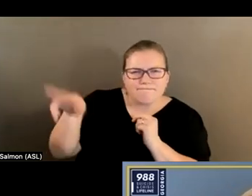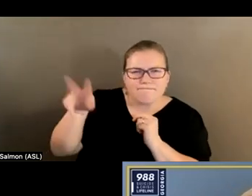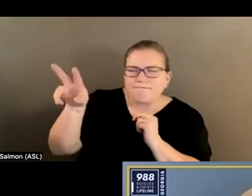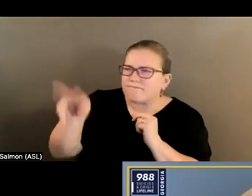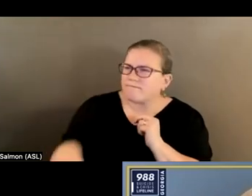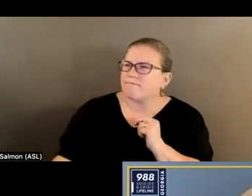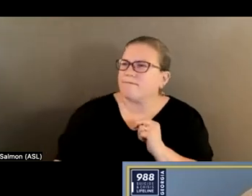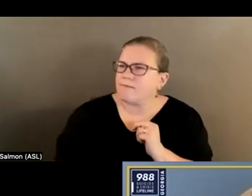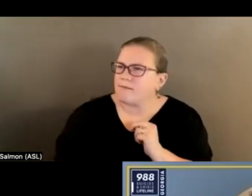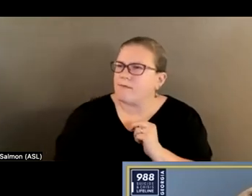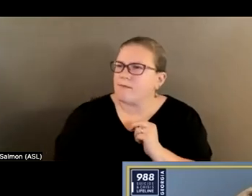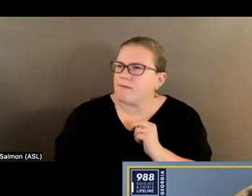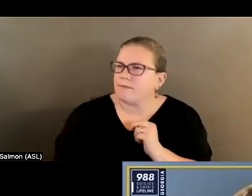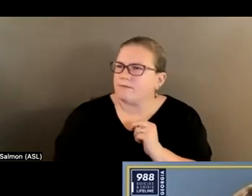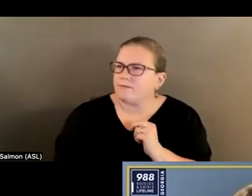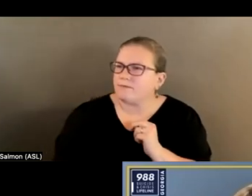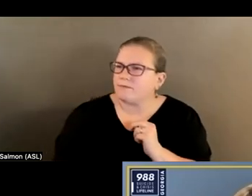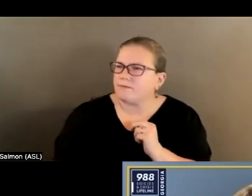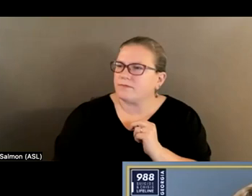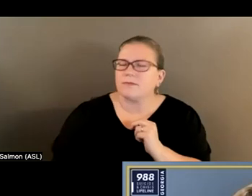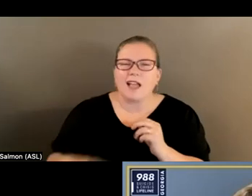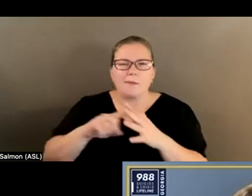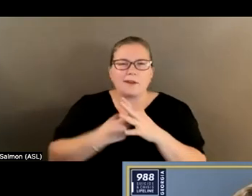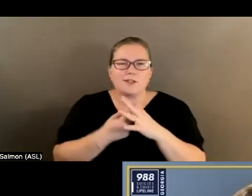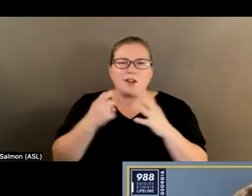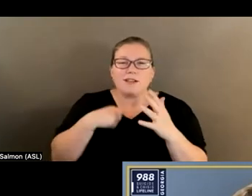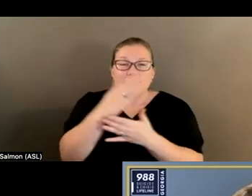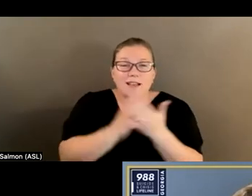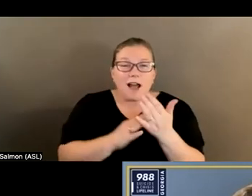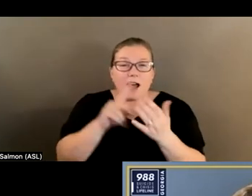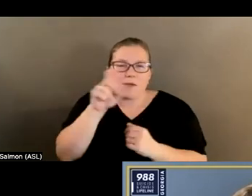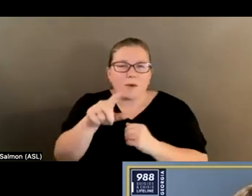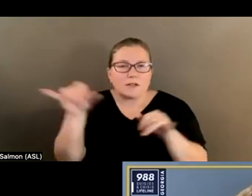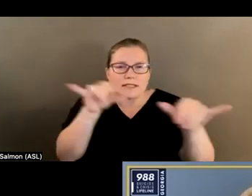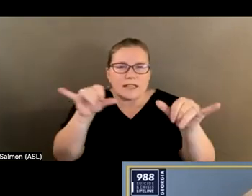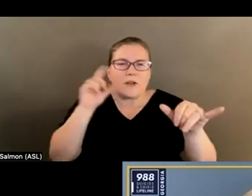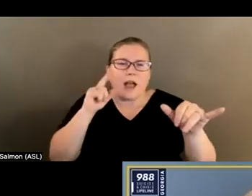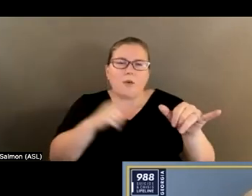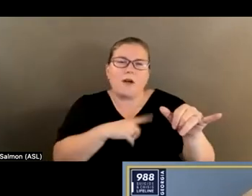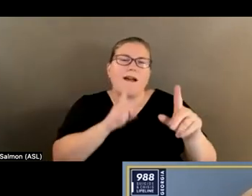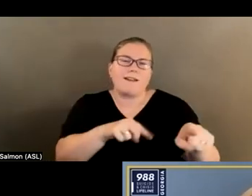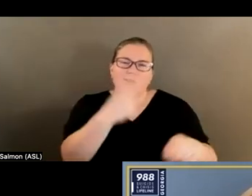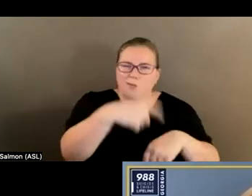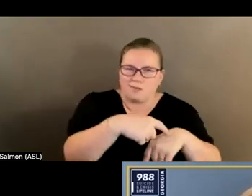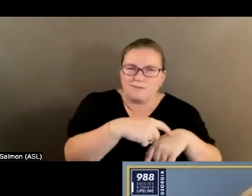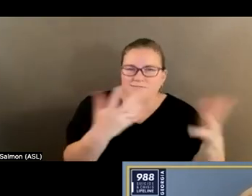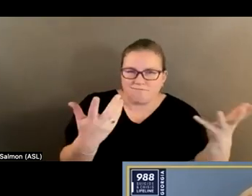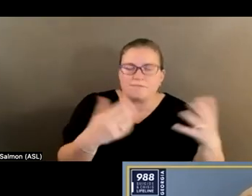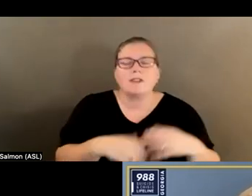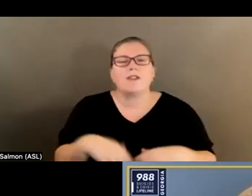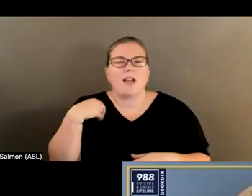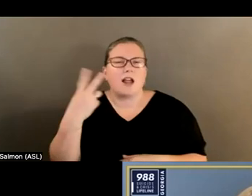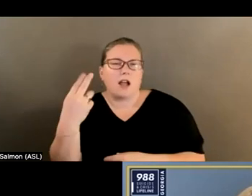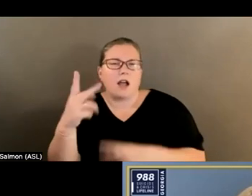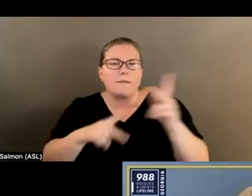begin consolidating here and creating a response for. And we've had a couple of folks ask us